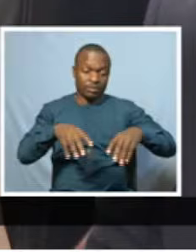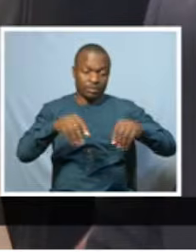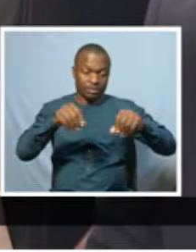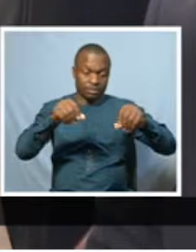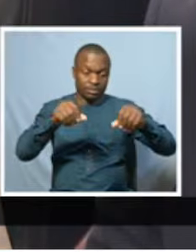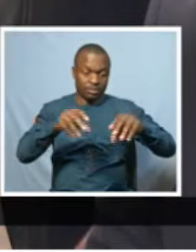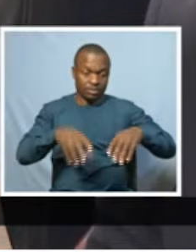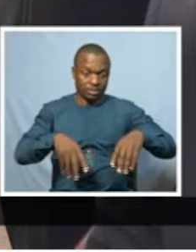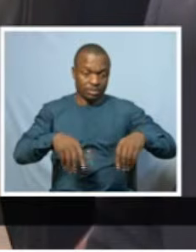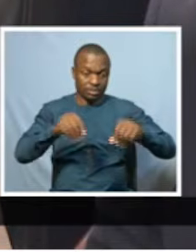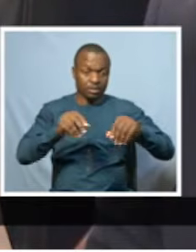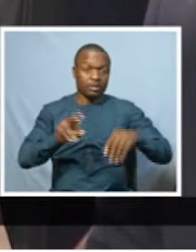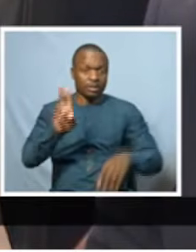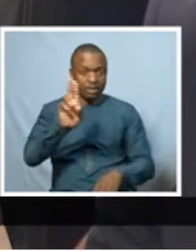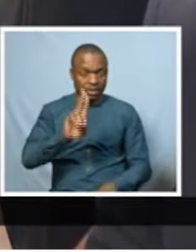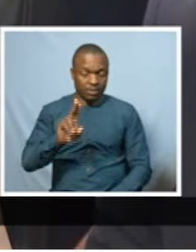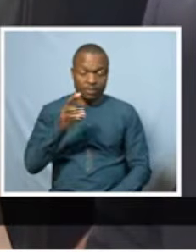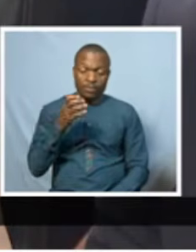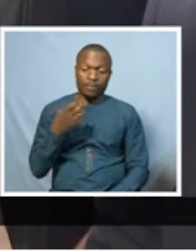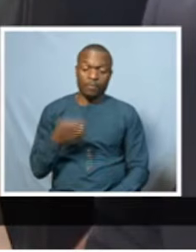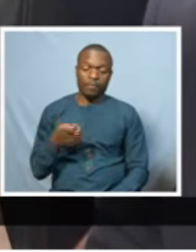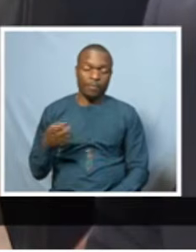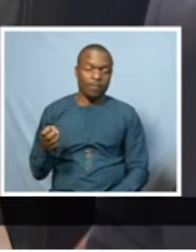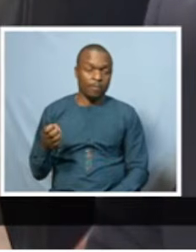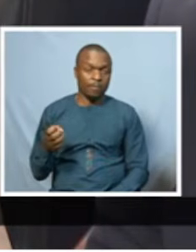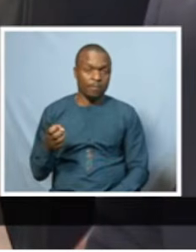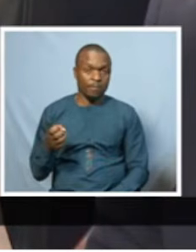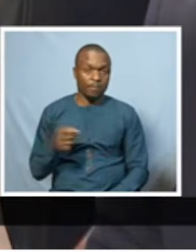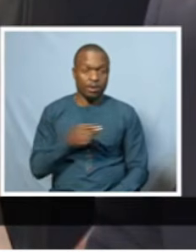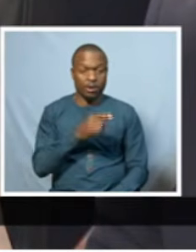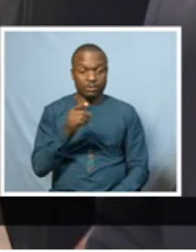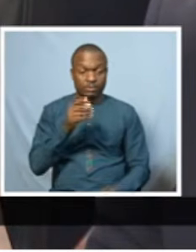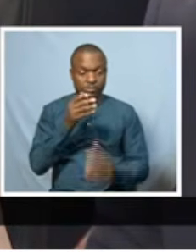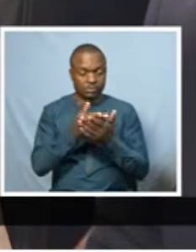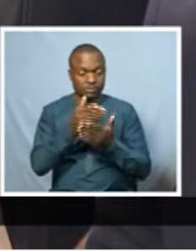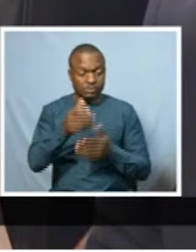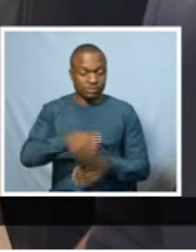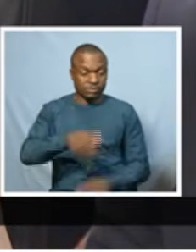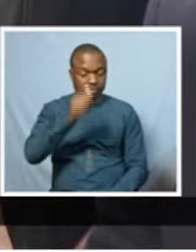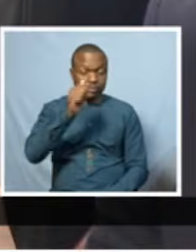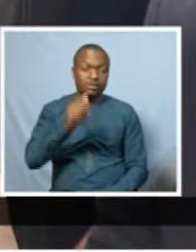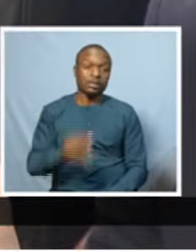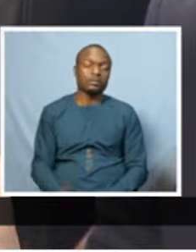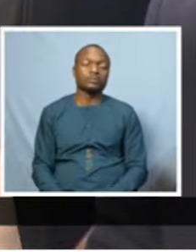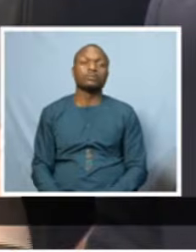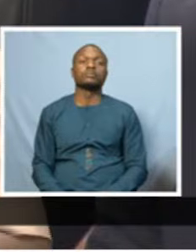the machinery that they procured.